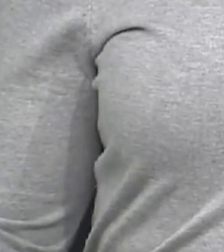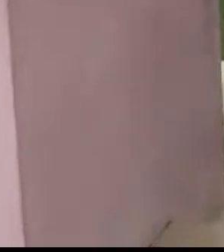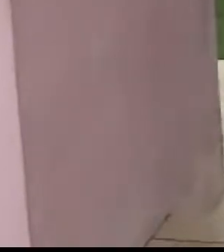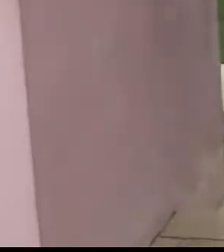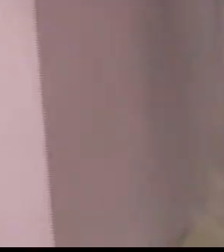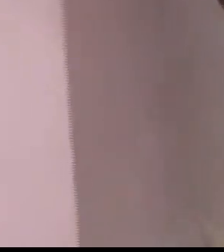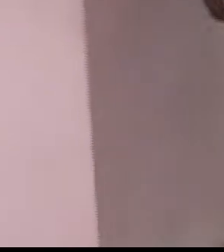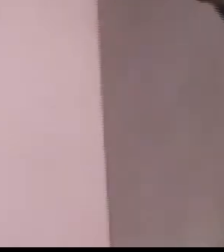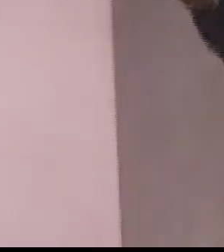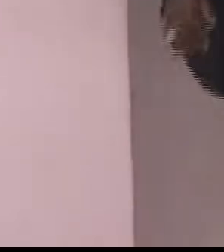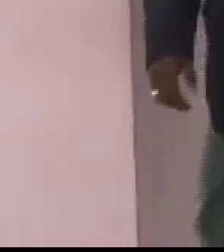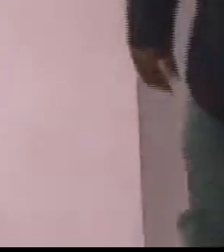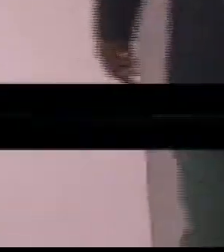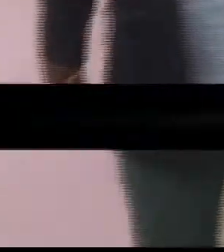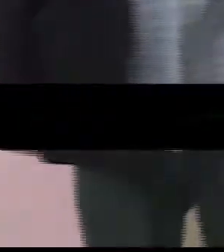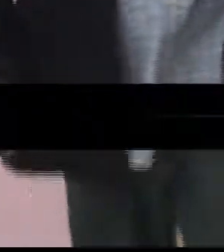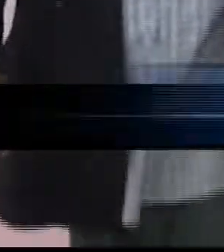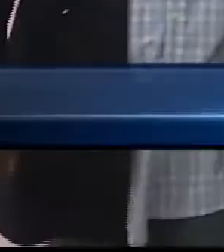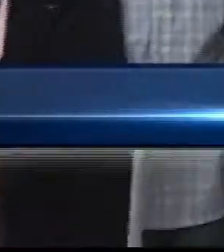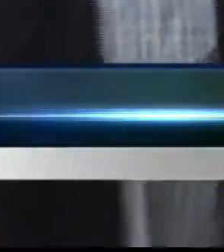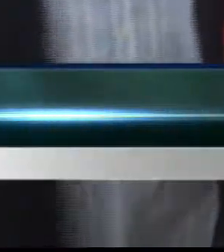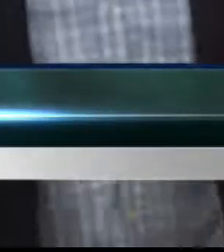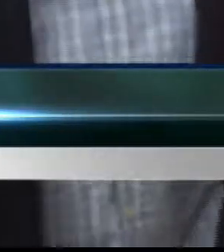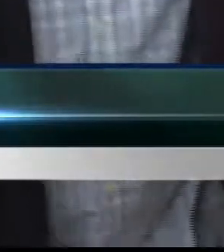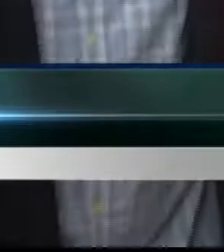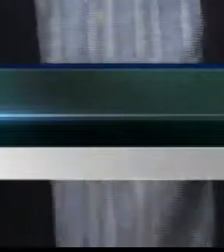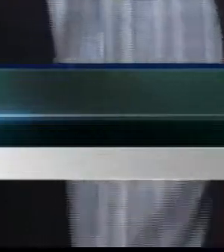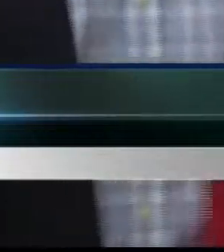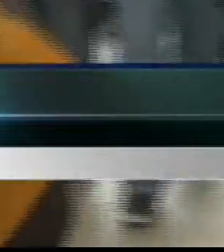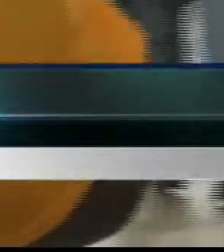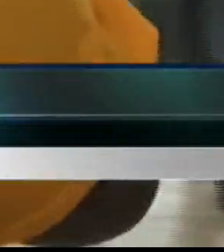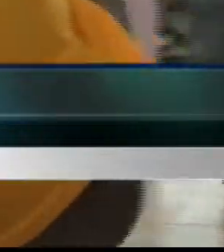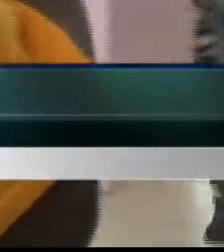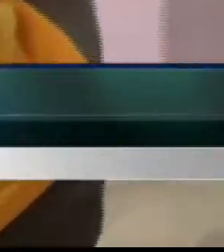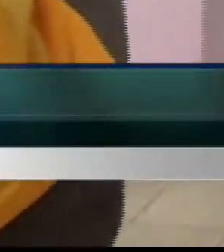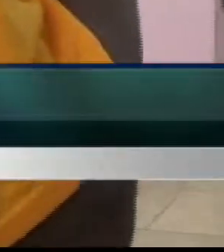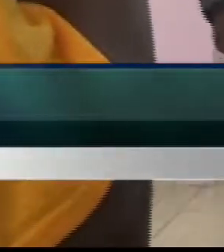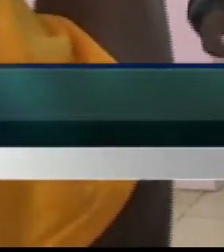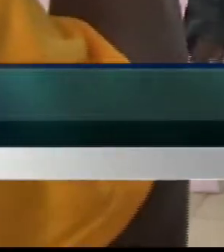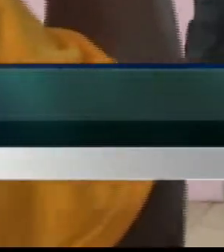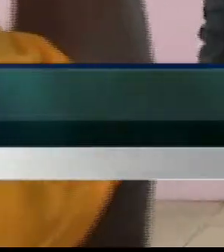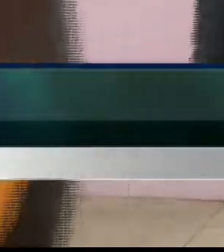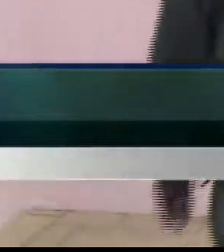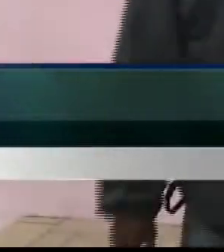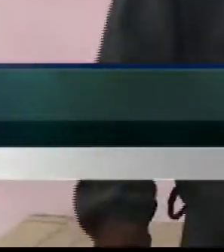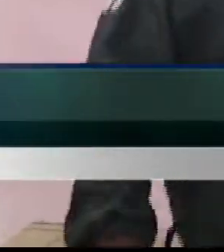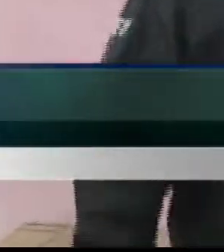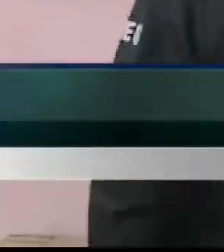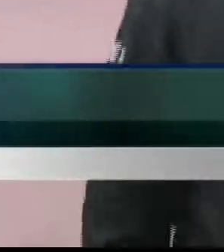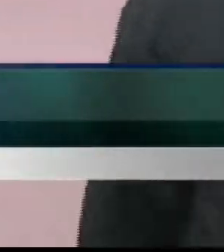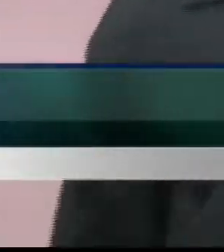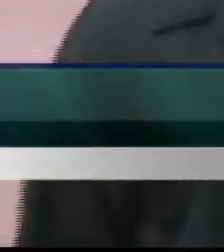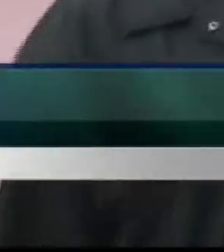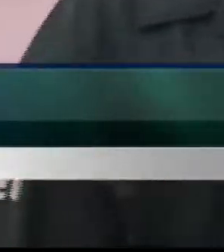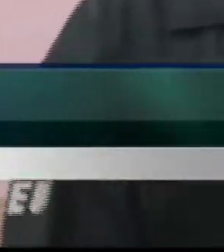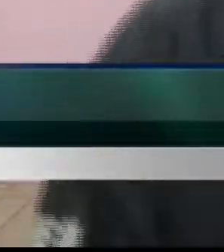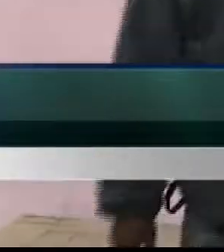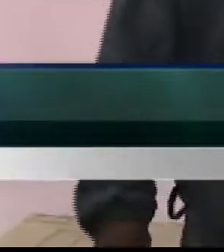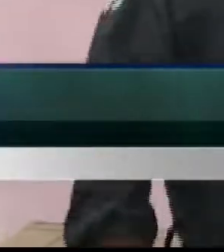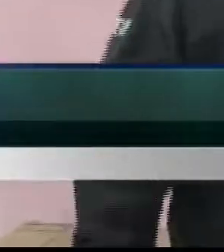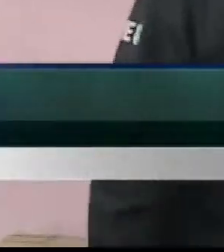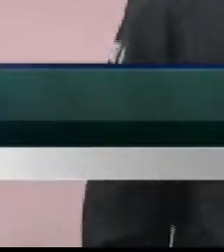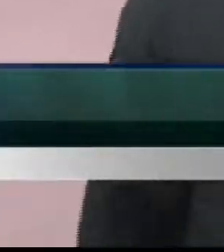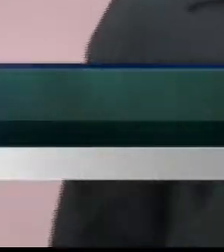5-year-old Omar Penn in the red shirt, Eddie Bannister Jr. wearing the gray checkered top, 46-year-old Edney Roll in the navy blue checkered long